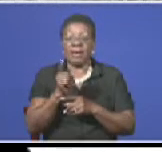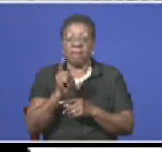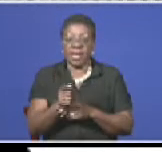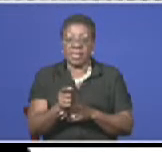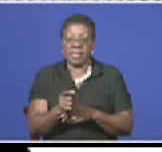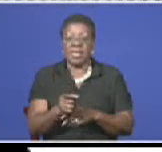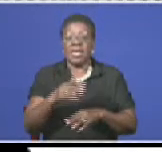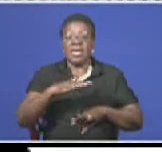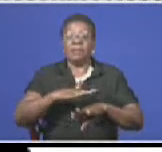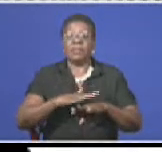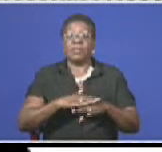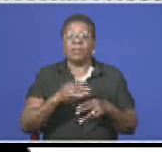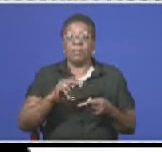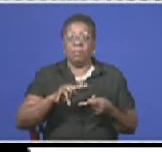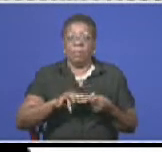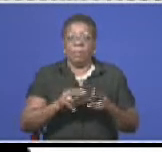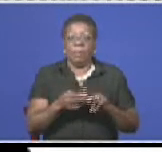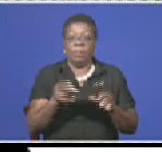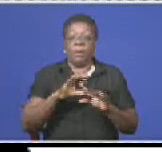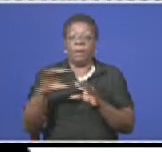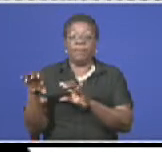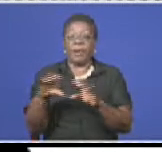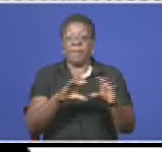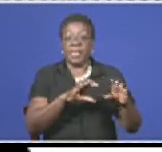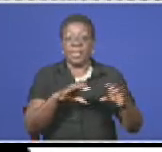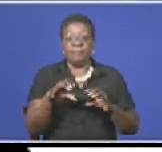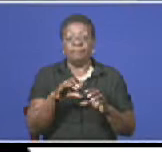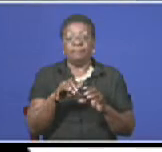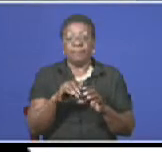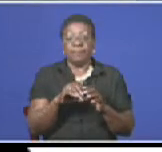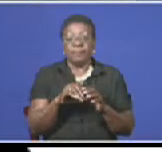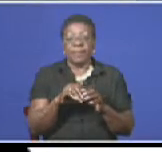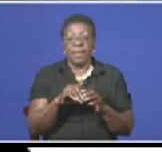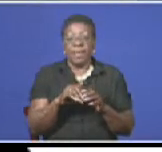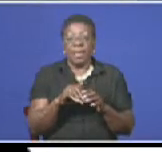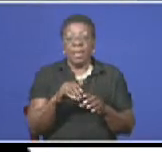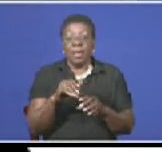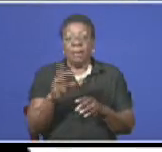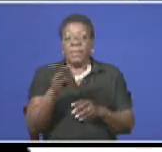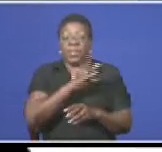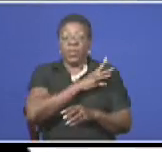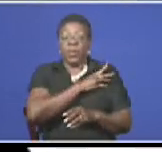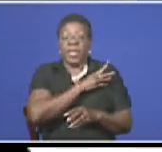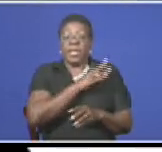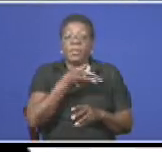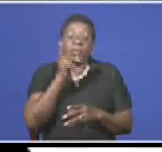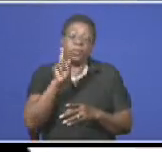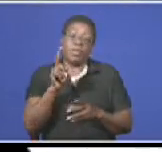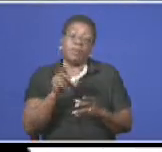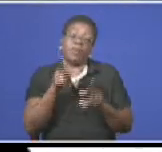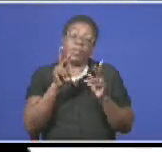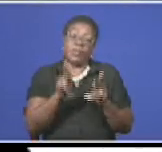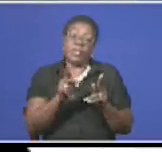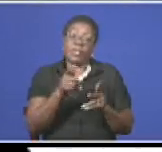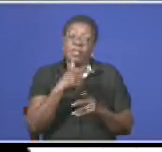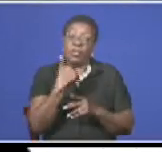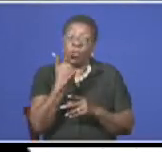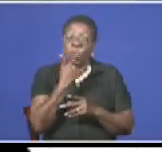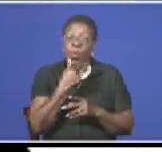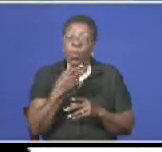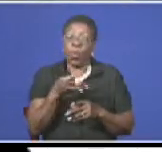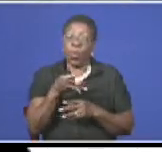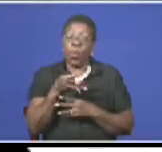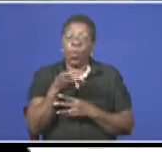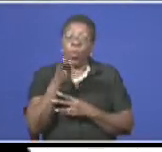of backroom committees that we sat on, and Mr. Wells was one of those persons who was